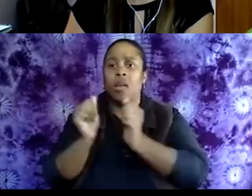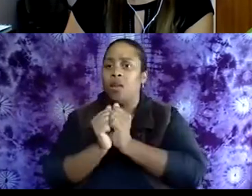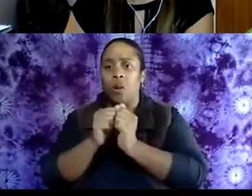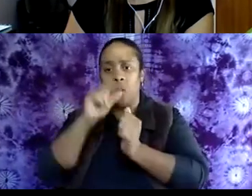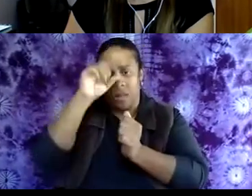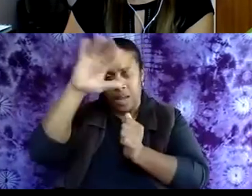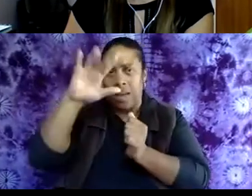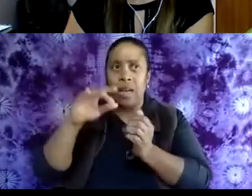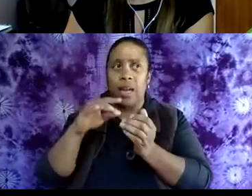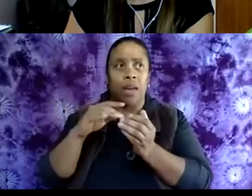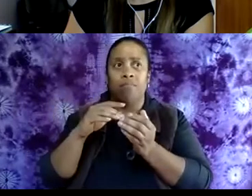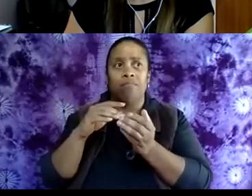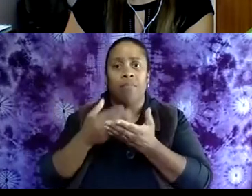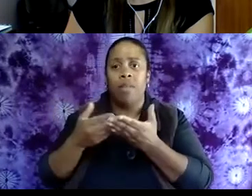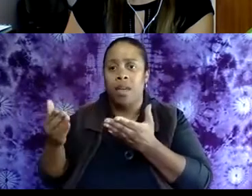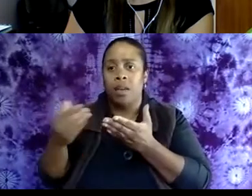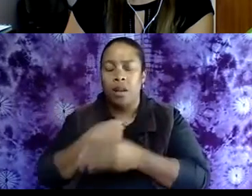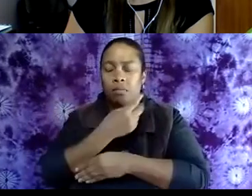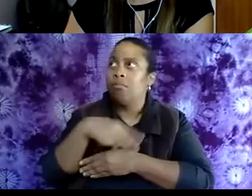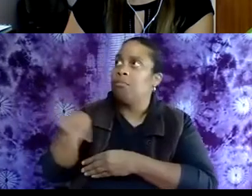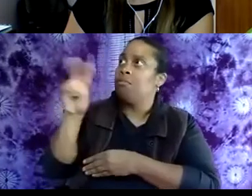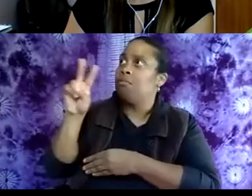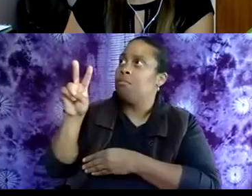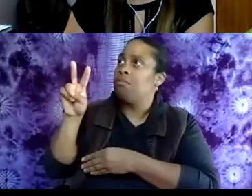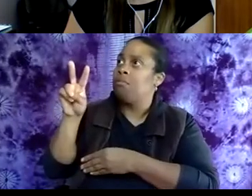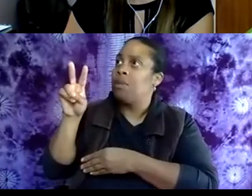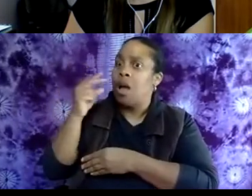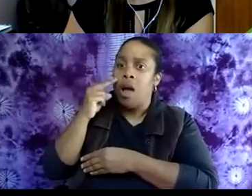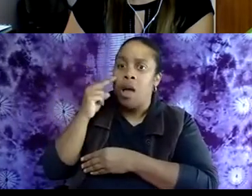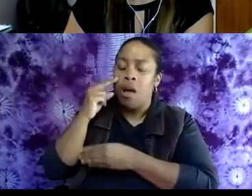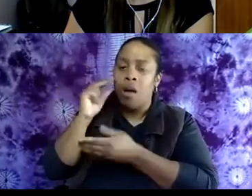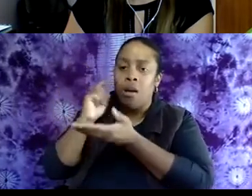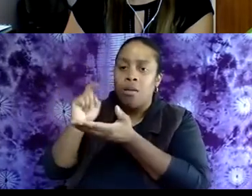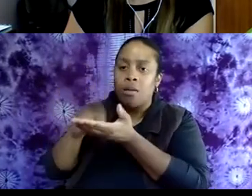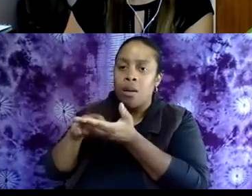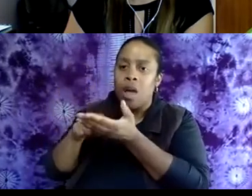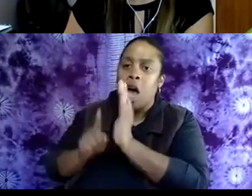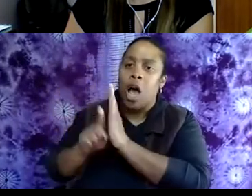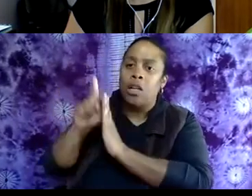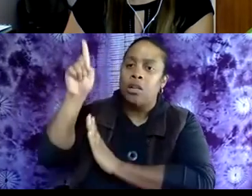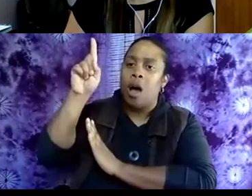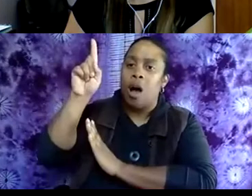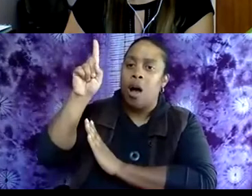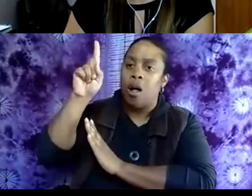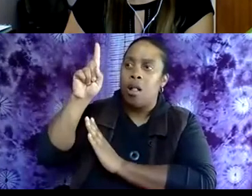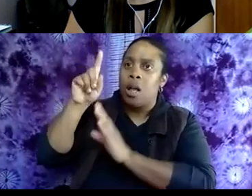I turned over and I looked up and there was a tall, cloaked